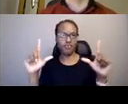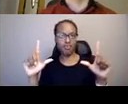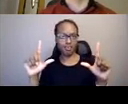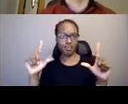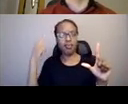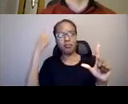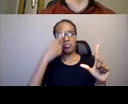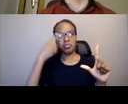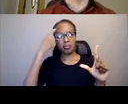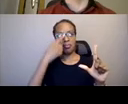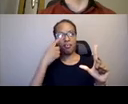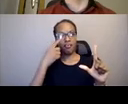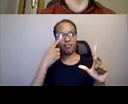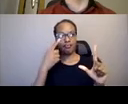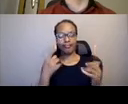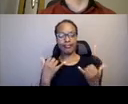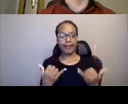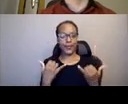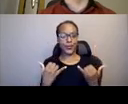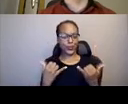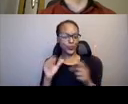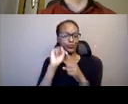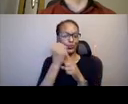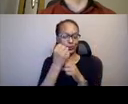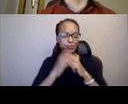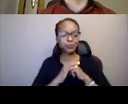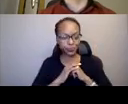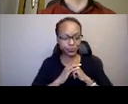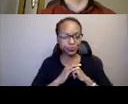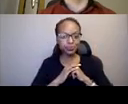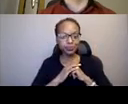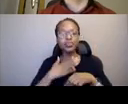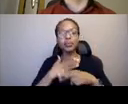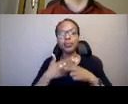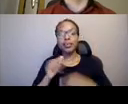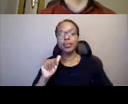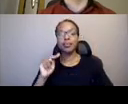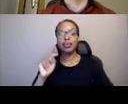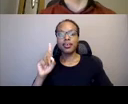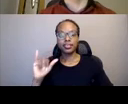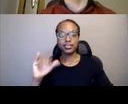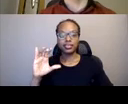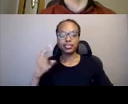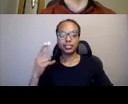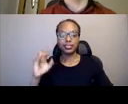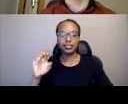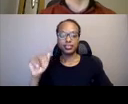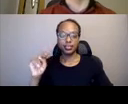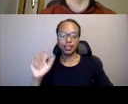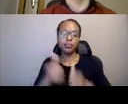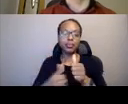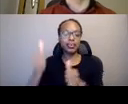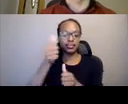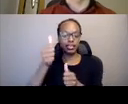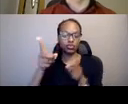that the present situation. My name is Andy Chang. I'm the executive director of the 90 Chan Dance